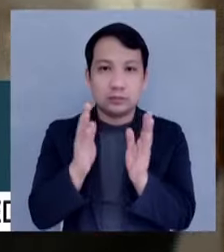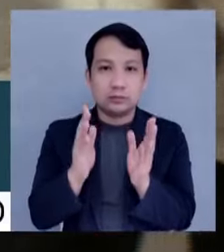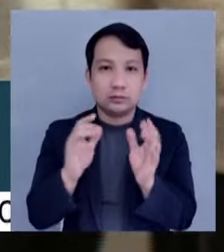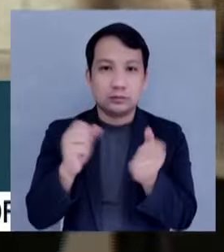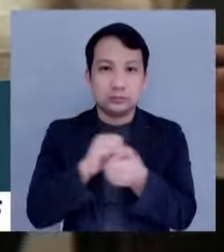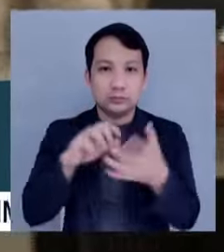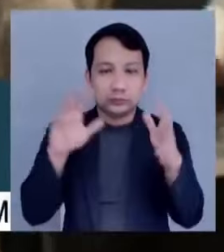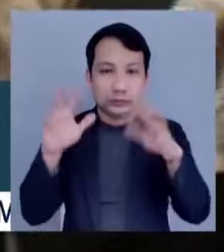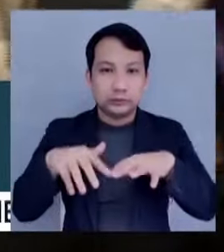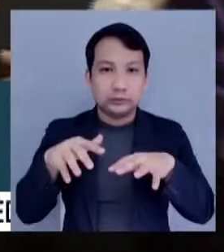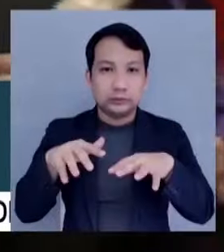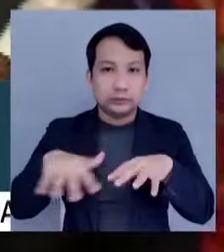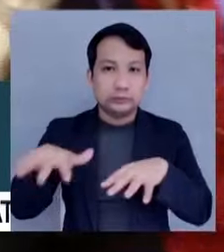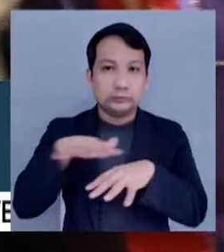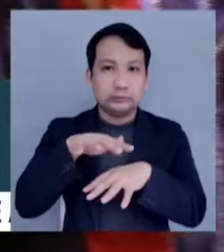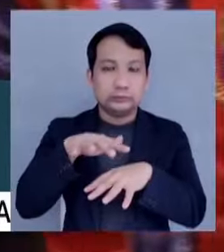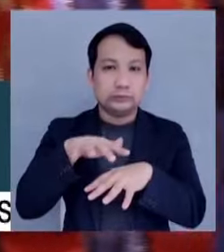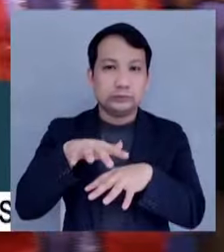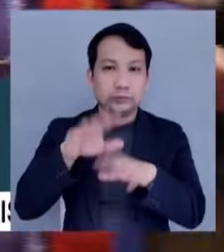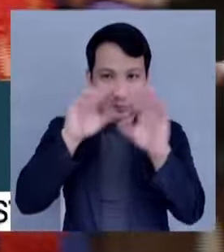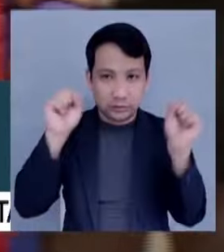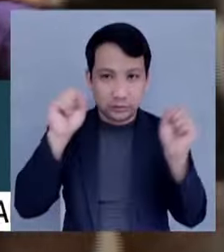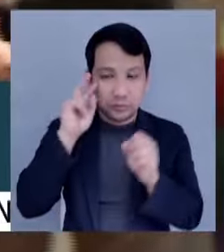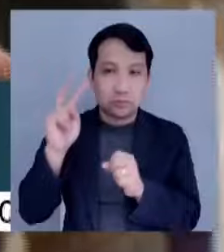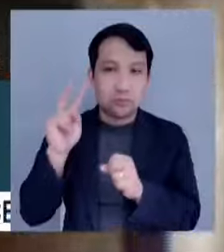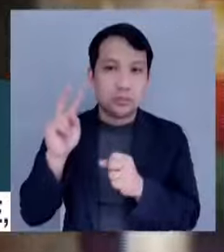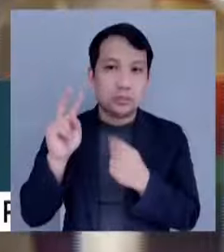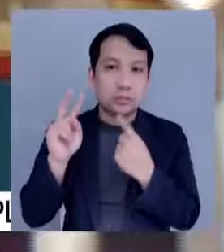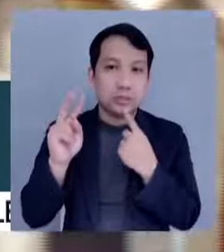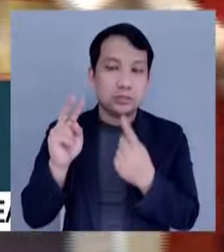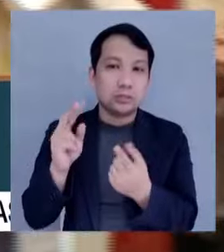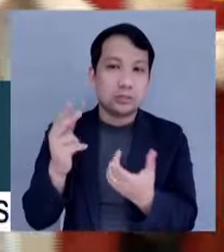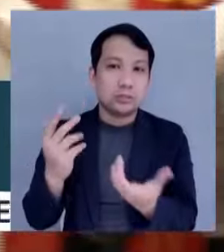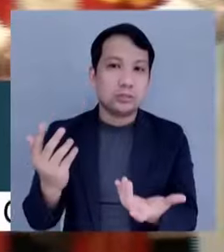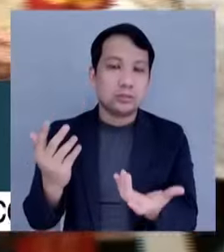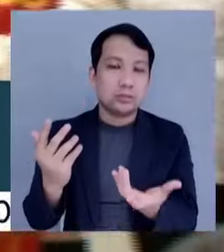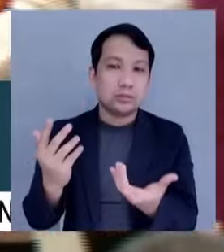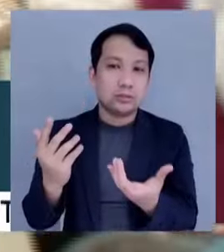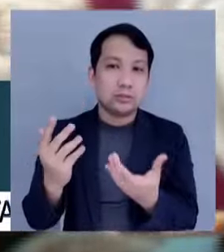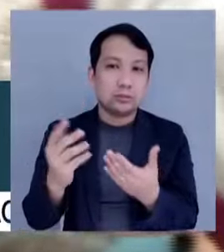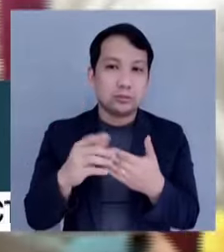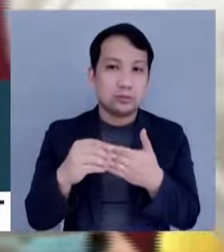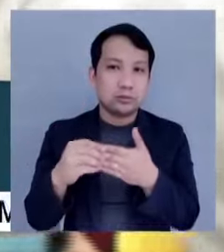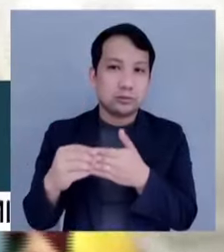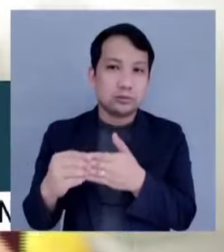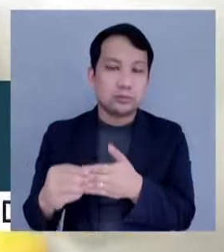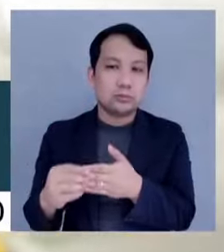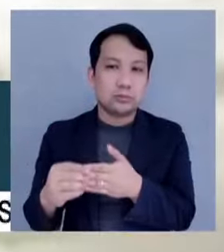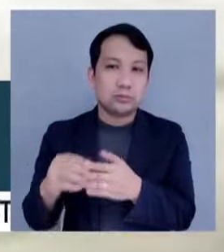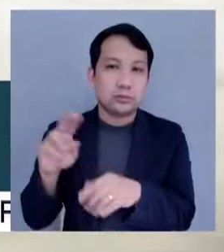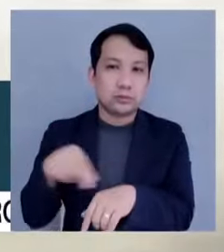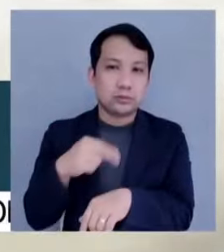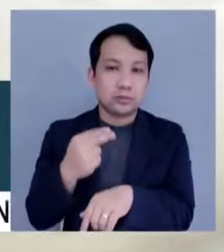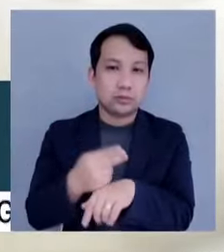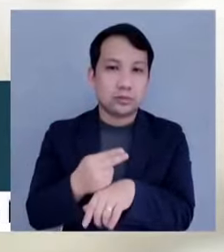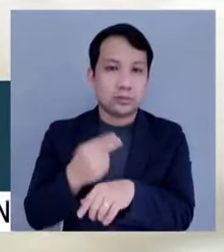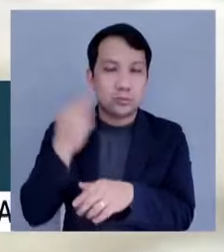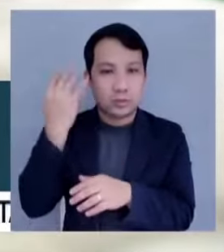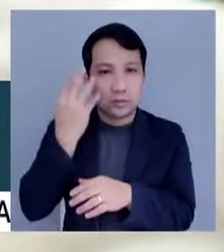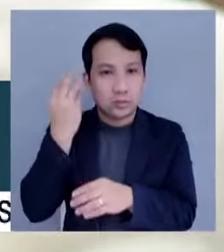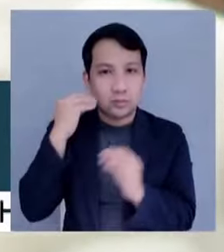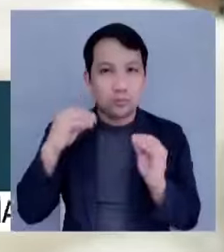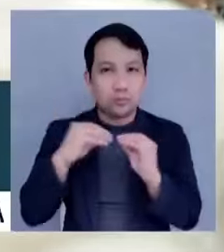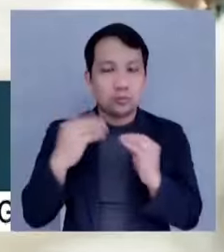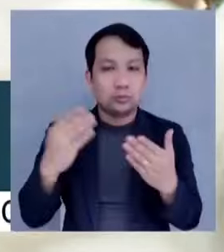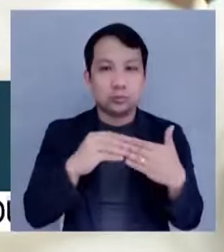of the country. Marcos Jr. says the event has been a cornerstone of national reflection, a moment when leaders